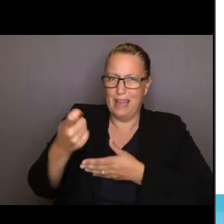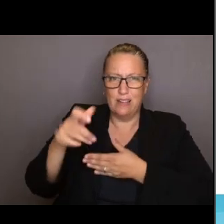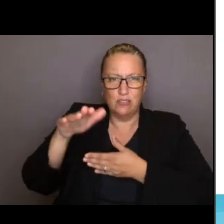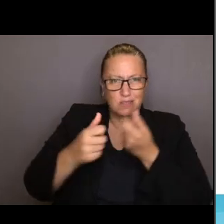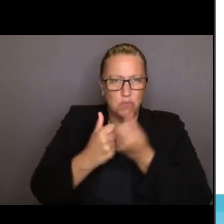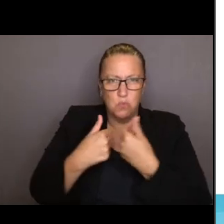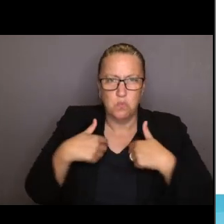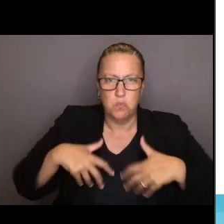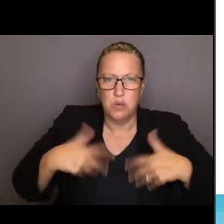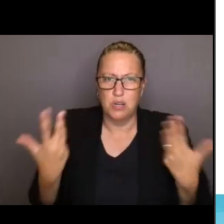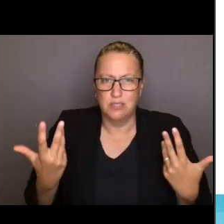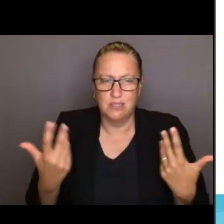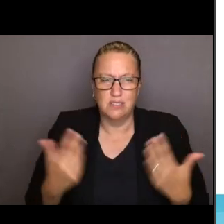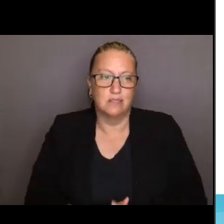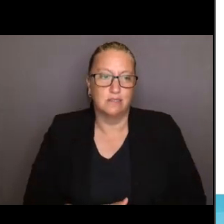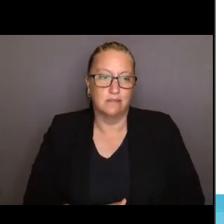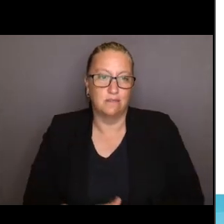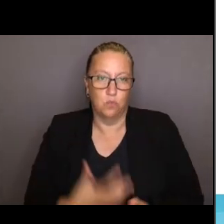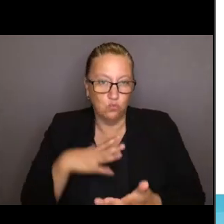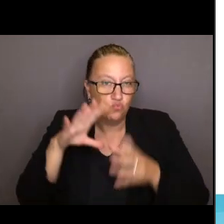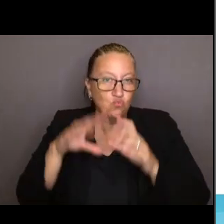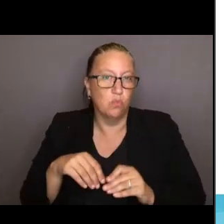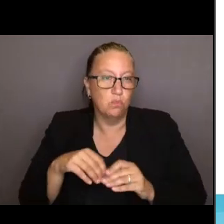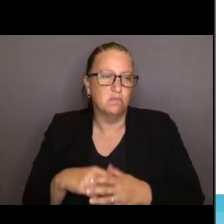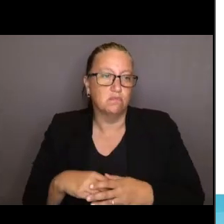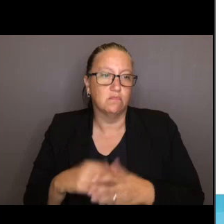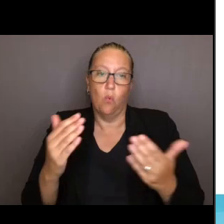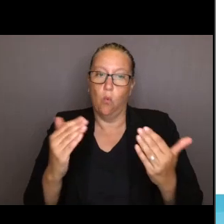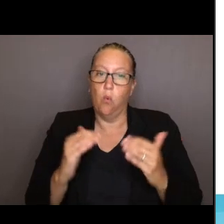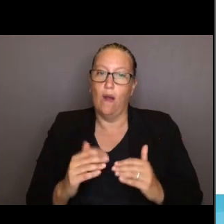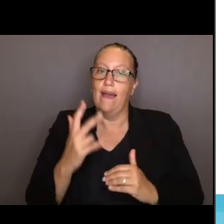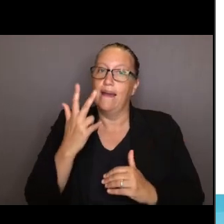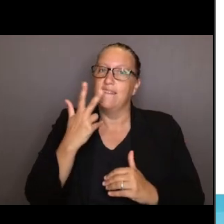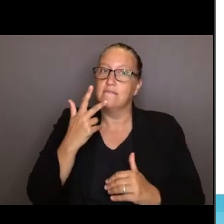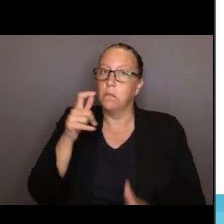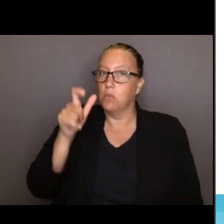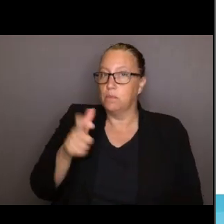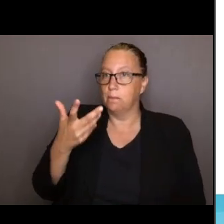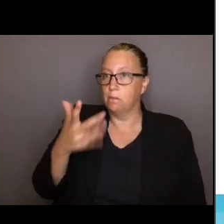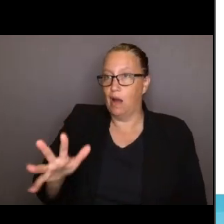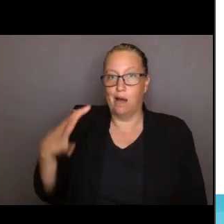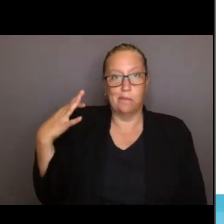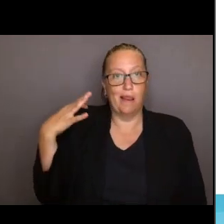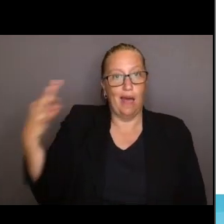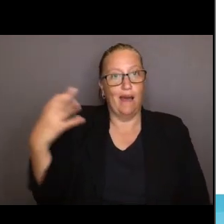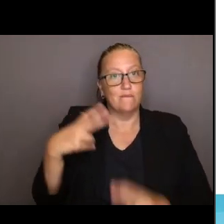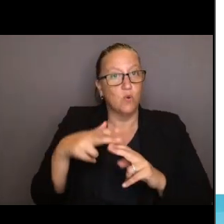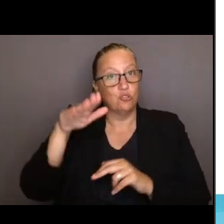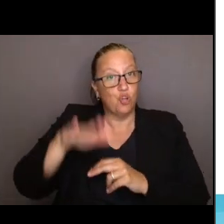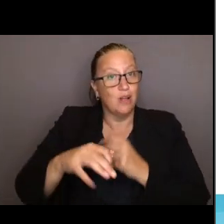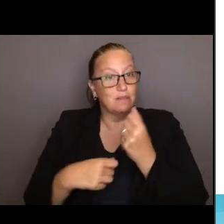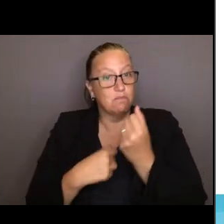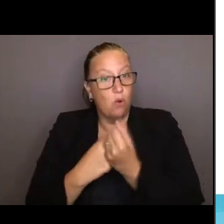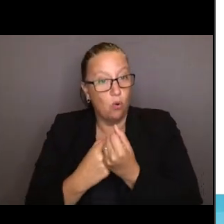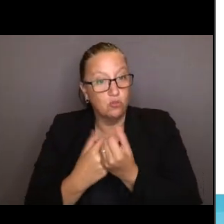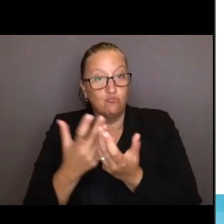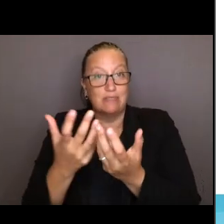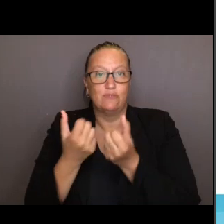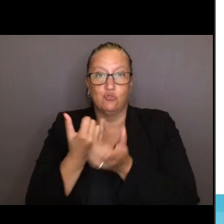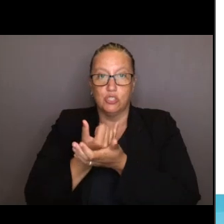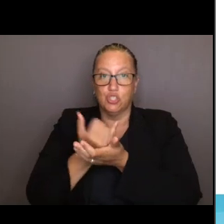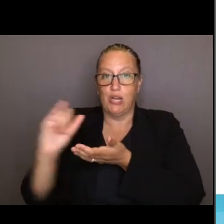Another instance is where a person has applied for child support and has received a rejection letter from the